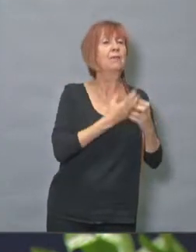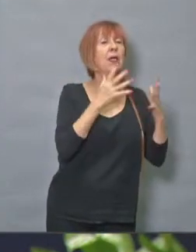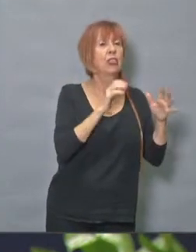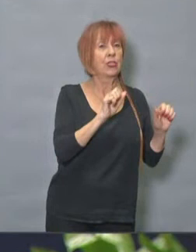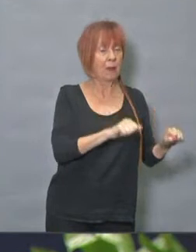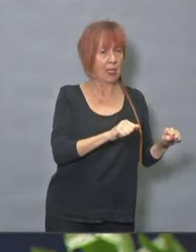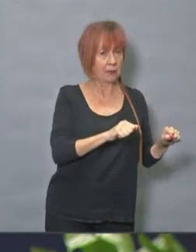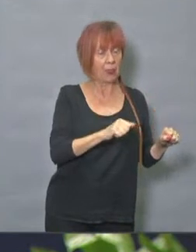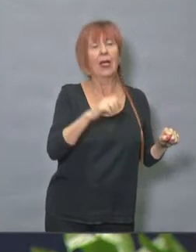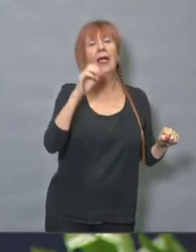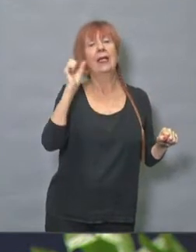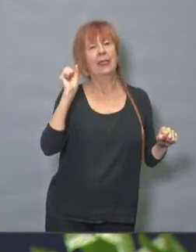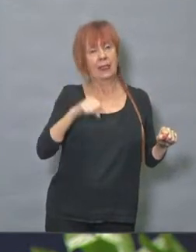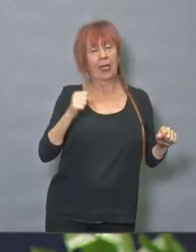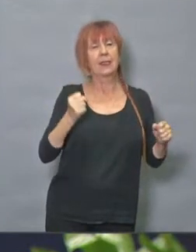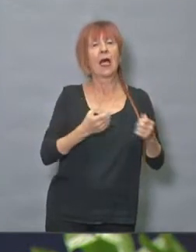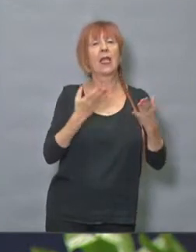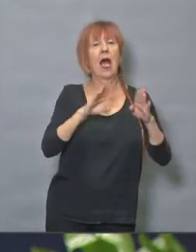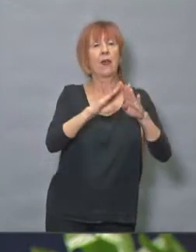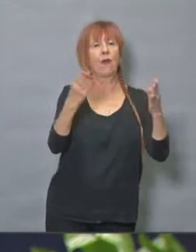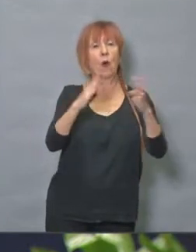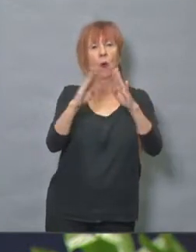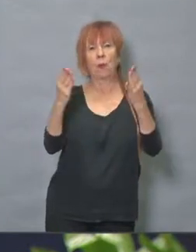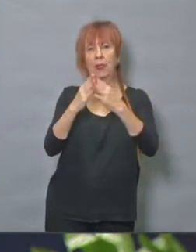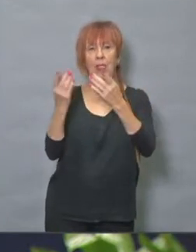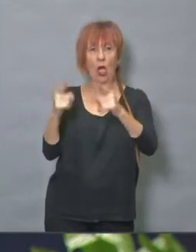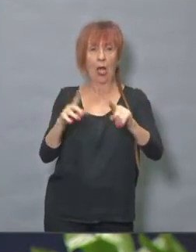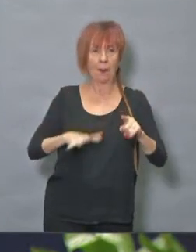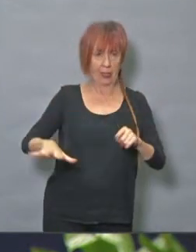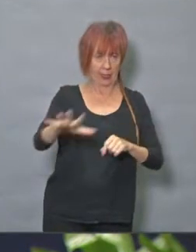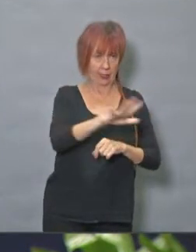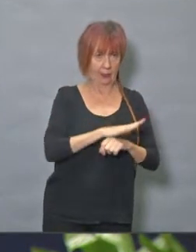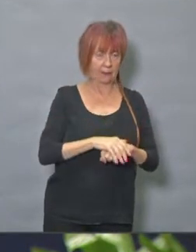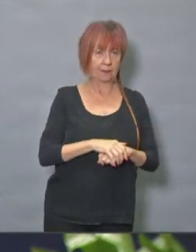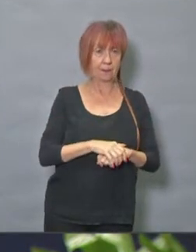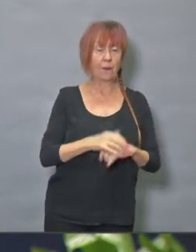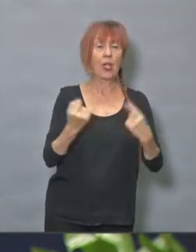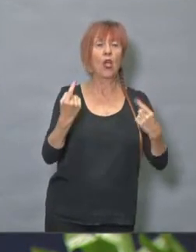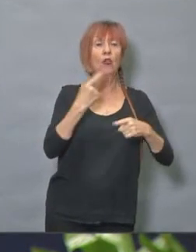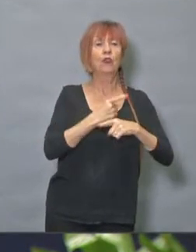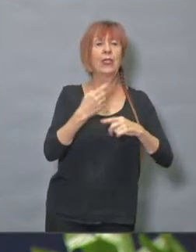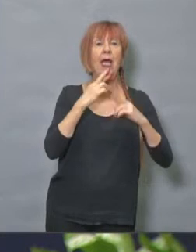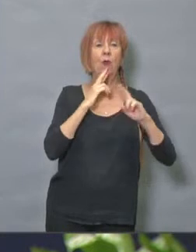of reopening that's happening around us. Today, we're reporting